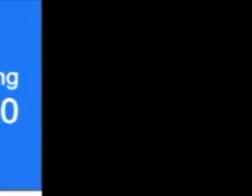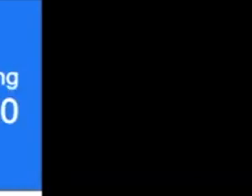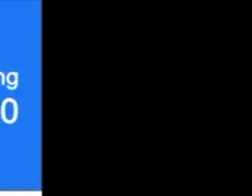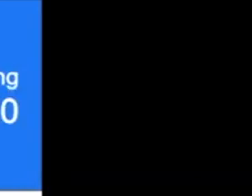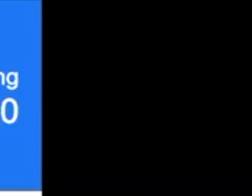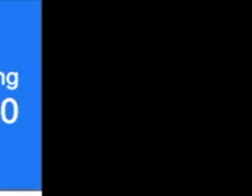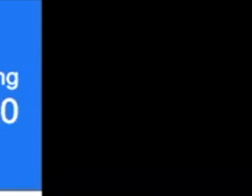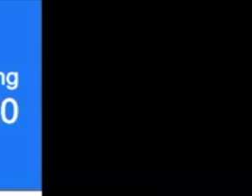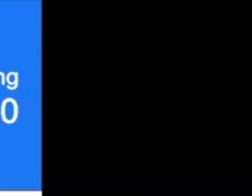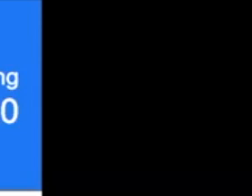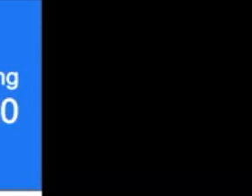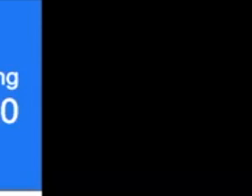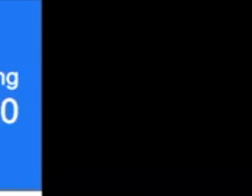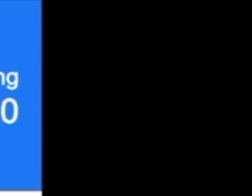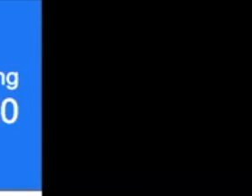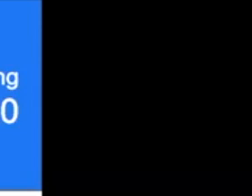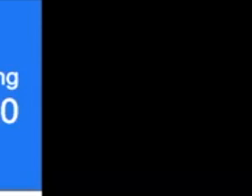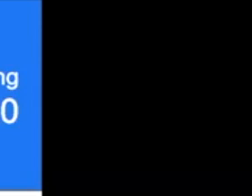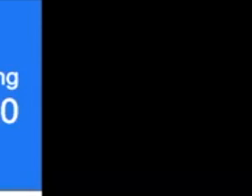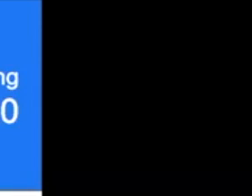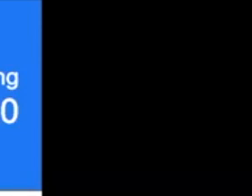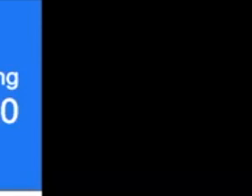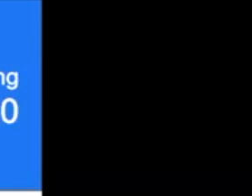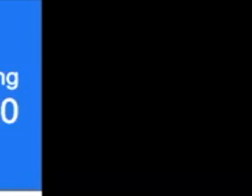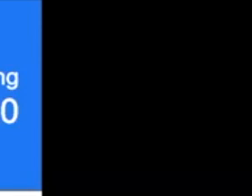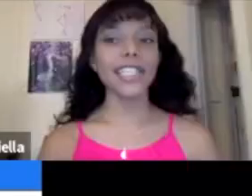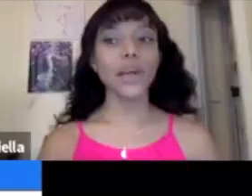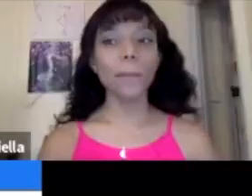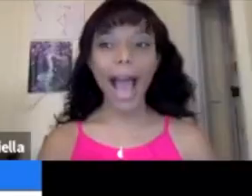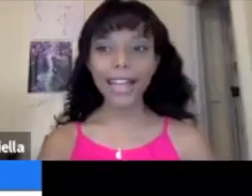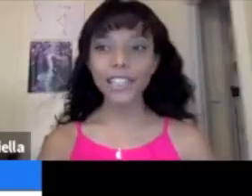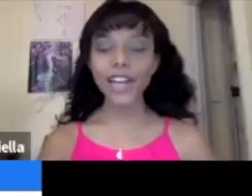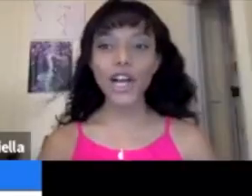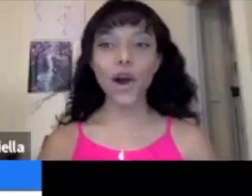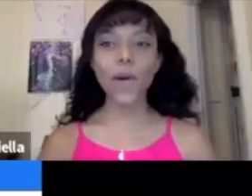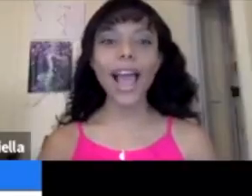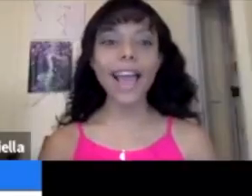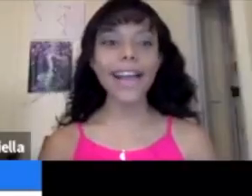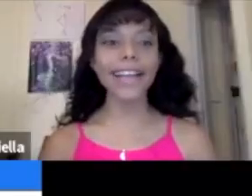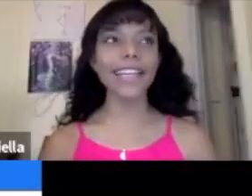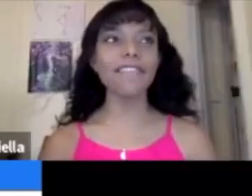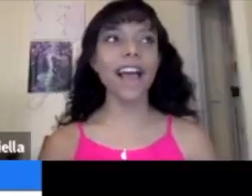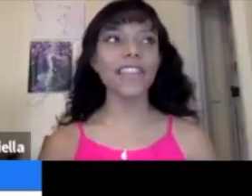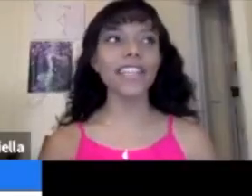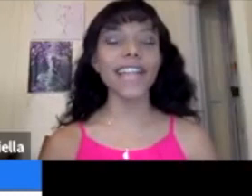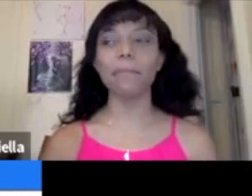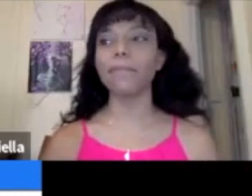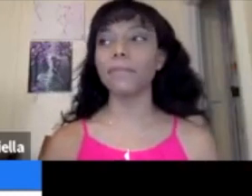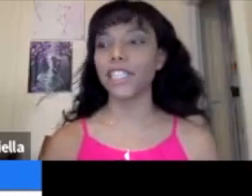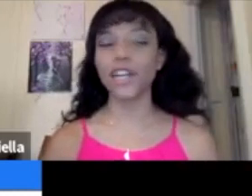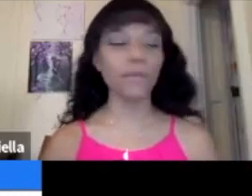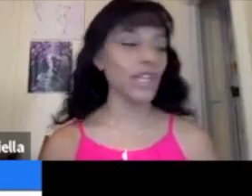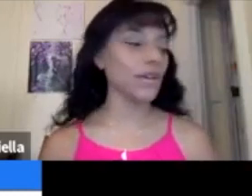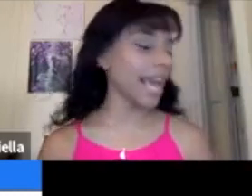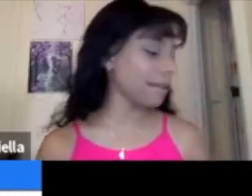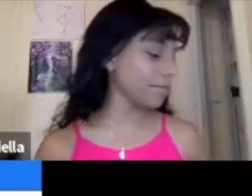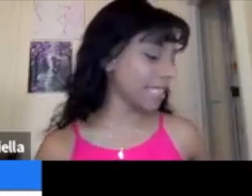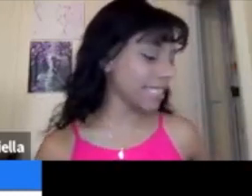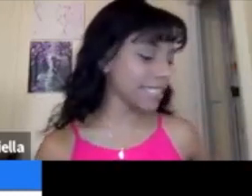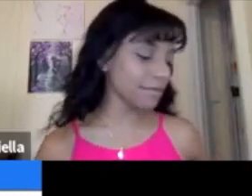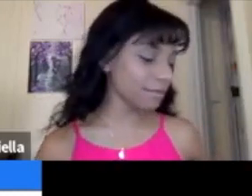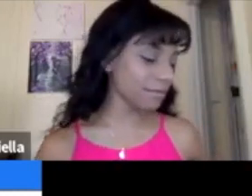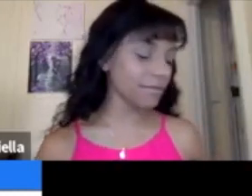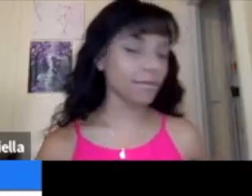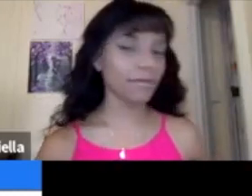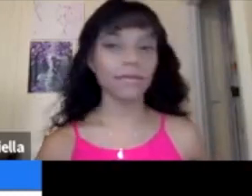own video. I need the host to give me that permission. All right, so Patrick, go ahead and give Heather that permission when you can,